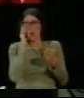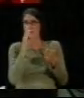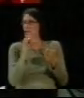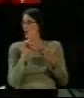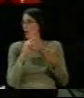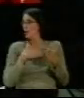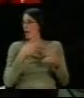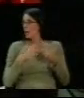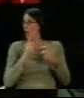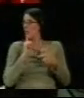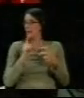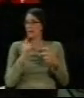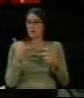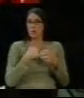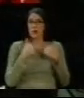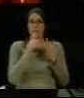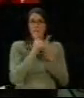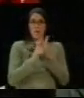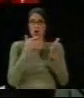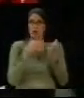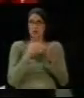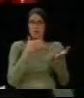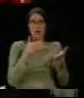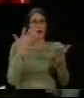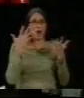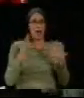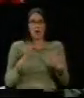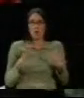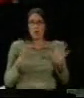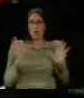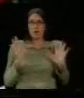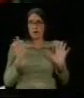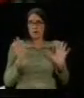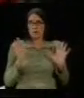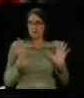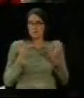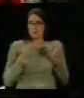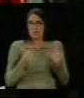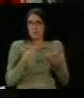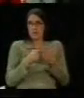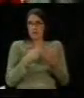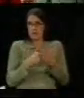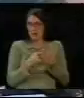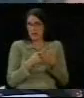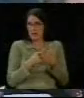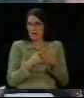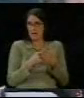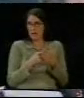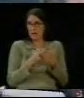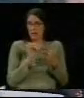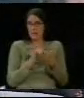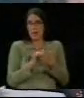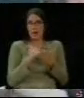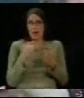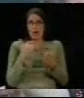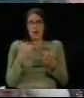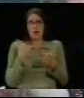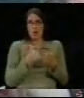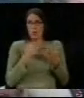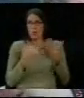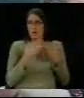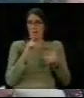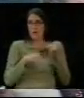My problem is that we have a lawsuit out there, and I don't want to be spending money out there that we may not be able to